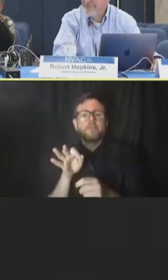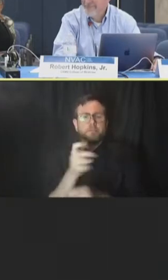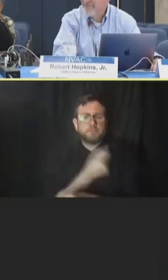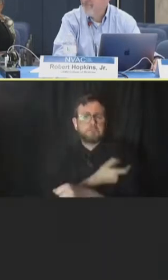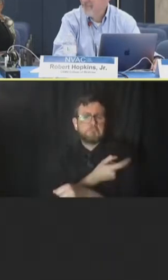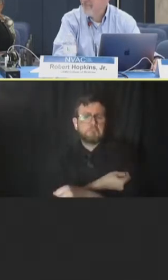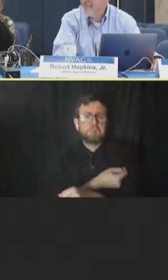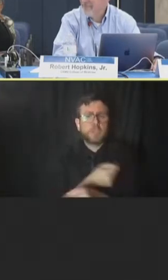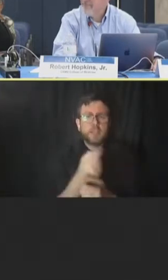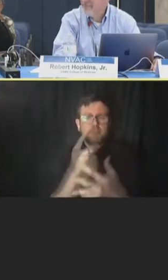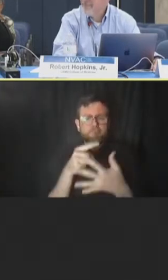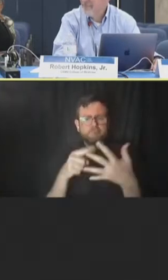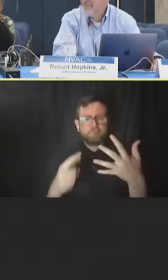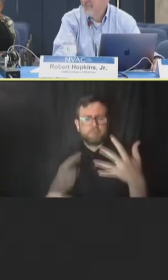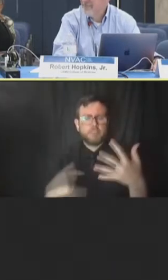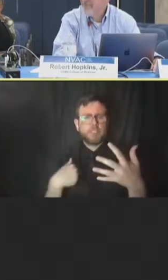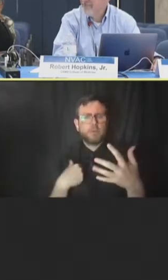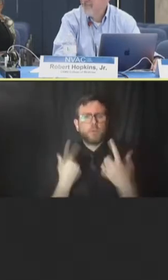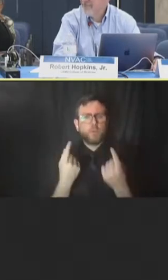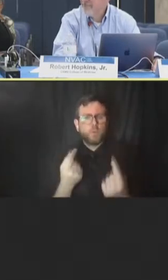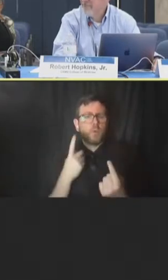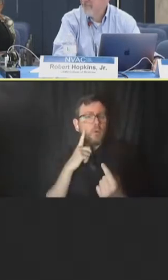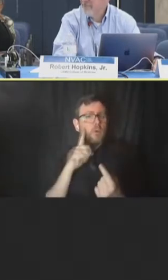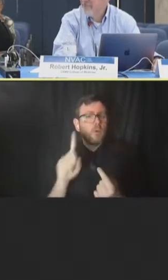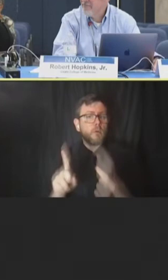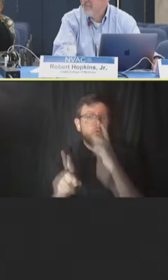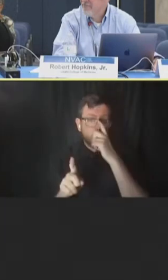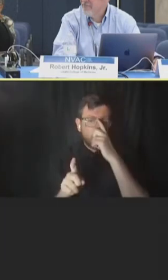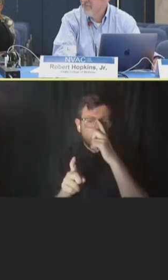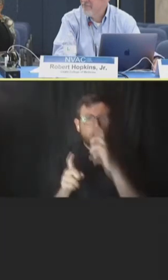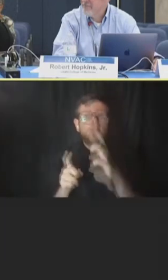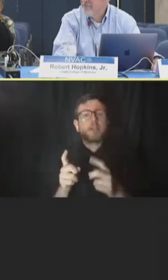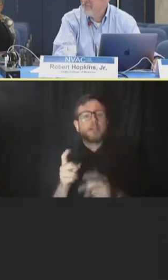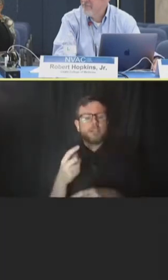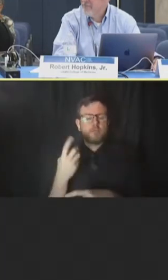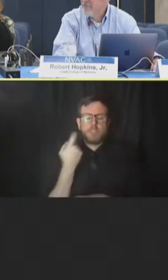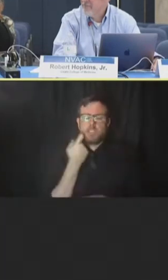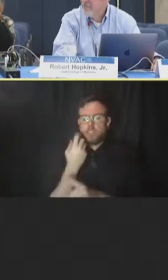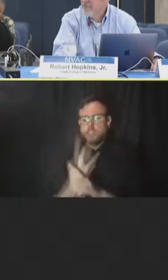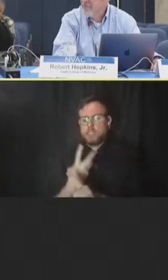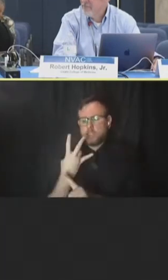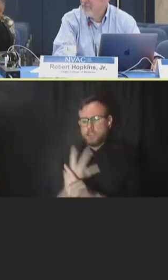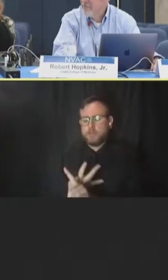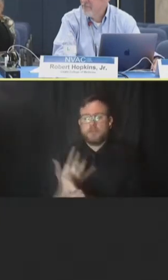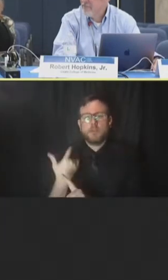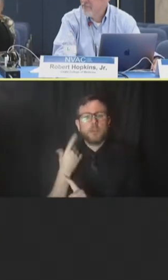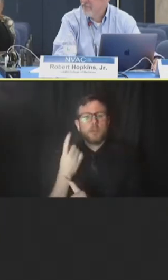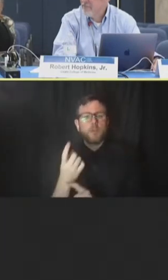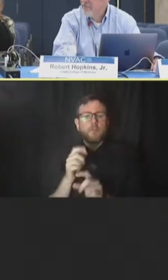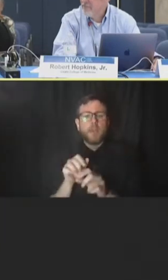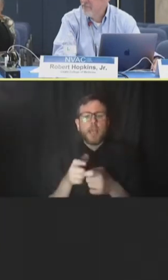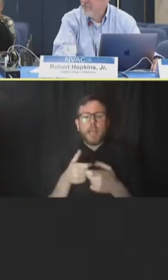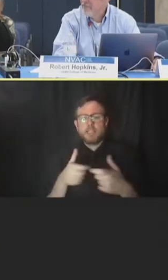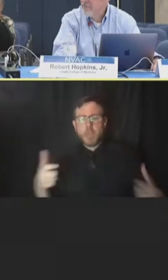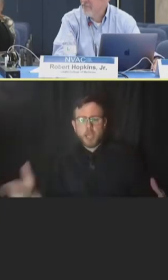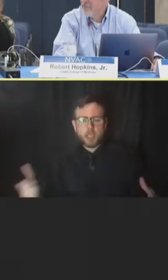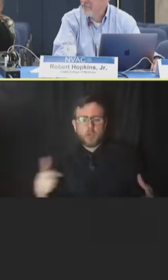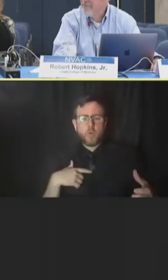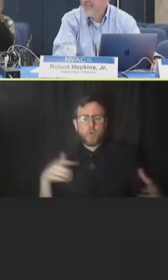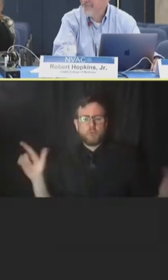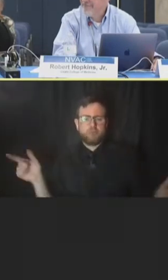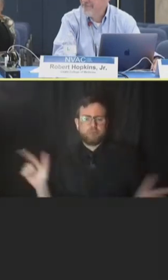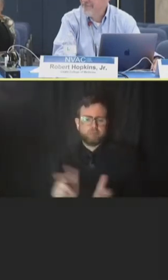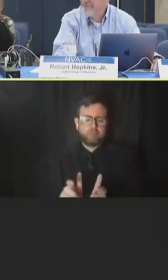the agency took in the last 6 or 7 months that involved either expanding or contracting or